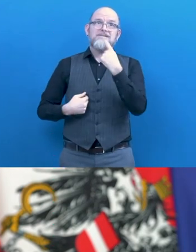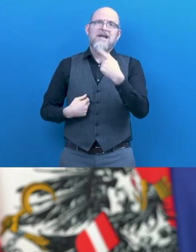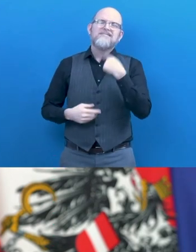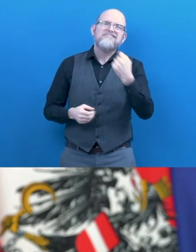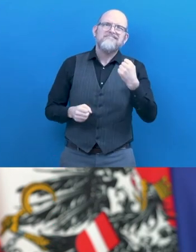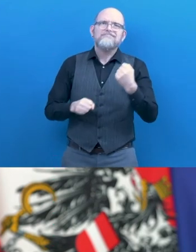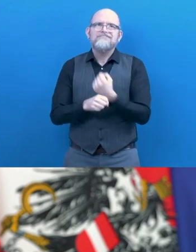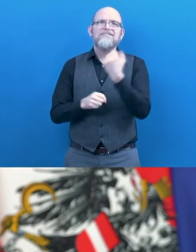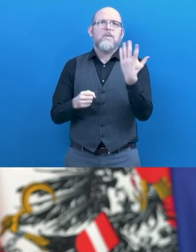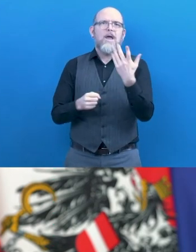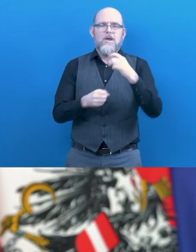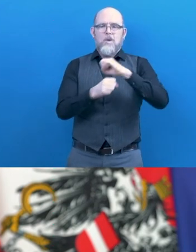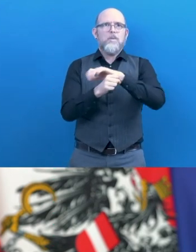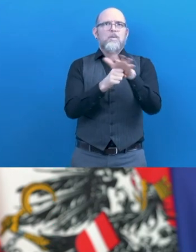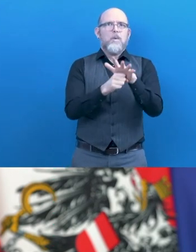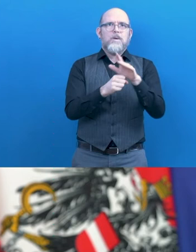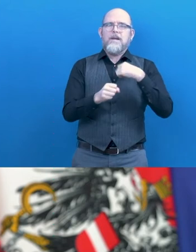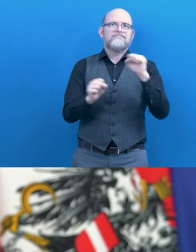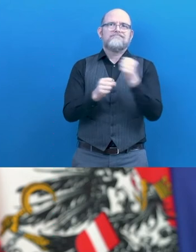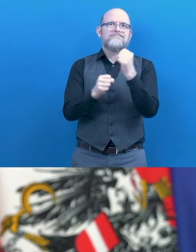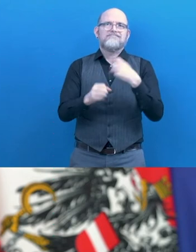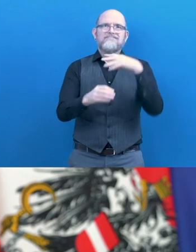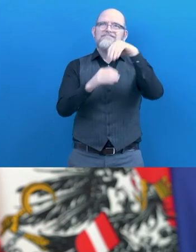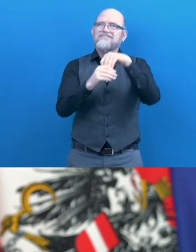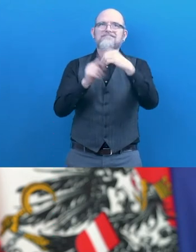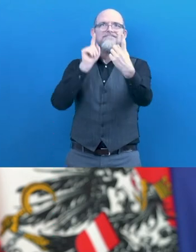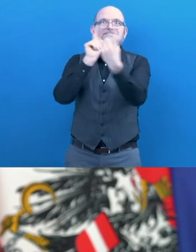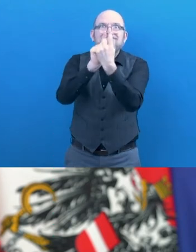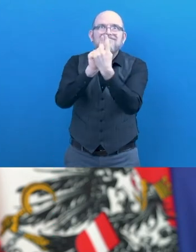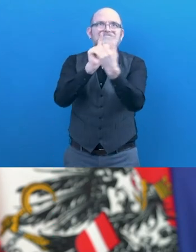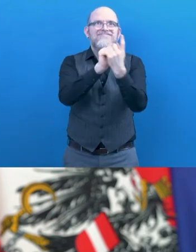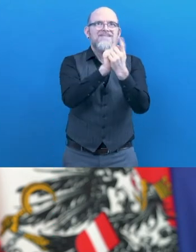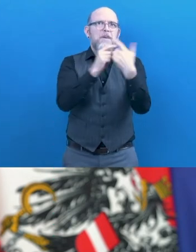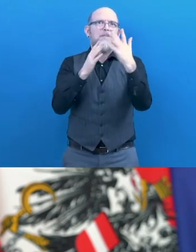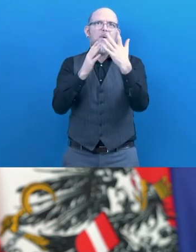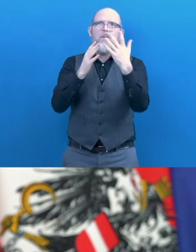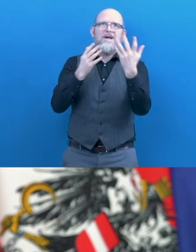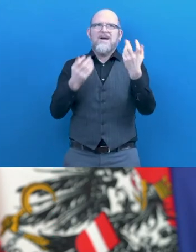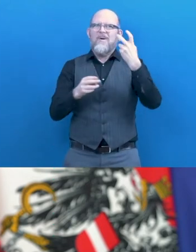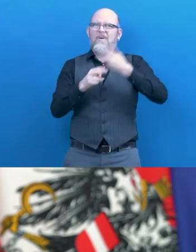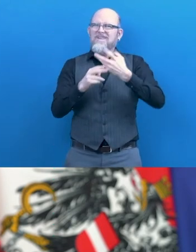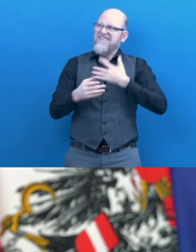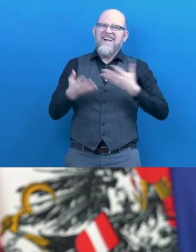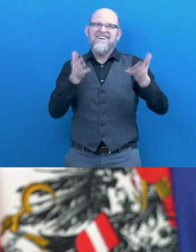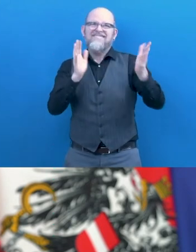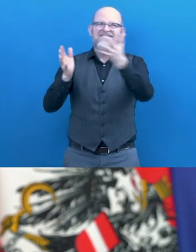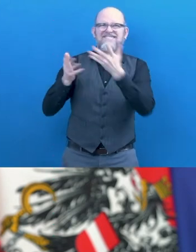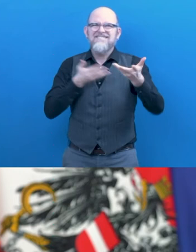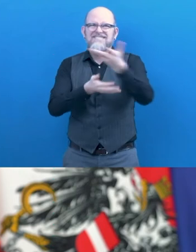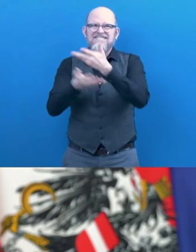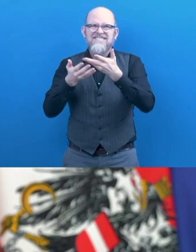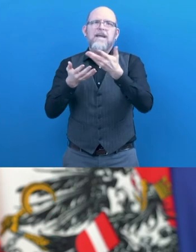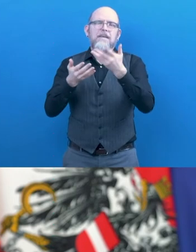to COVID-19, we are not able to meet in person, which makes it more difficult to talk to each other and exchange